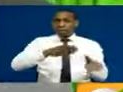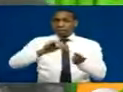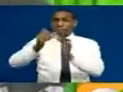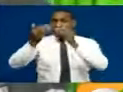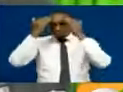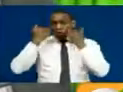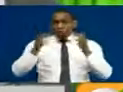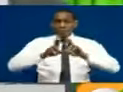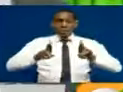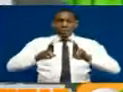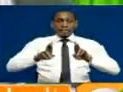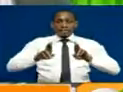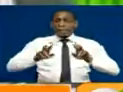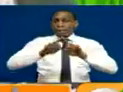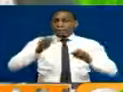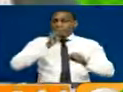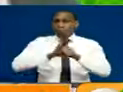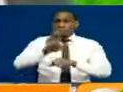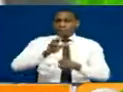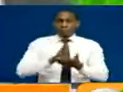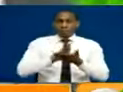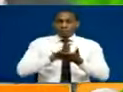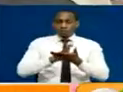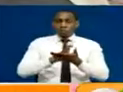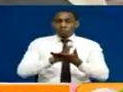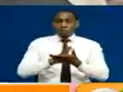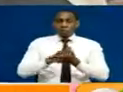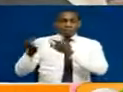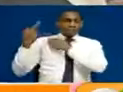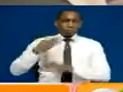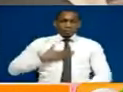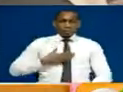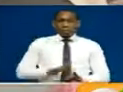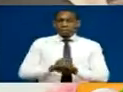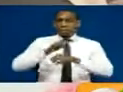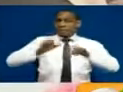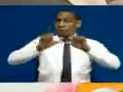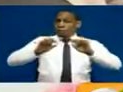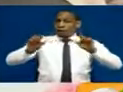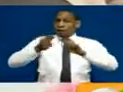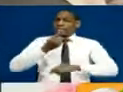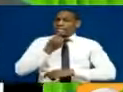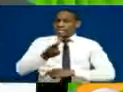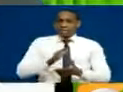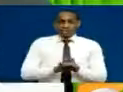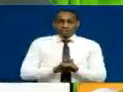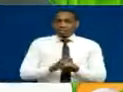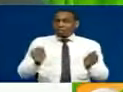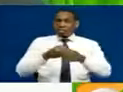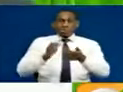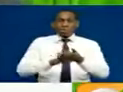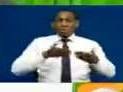we are going to meet you there. But I can assure you as a full back my mandate. So when I say mpira